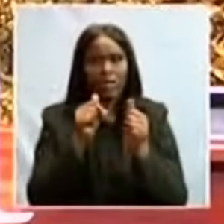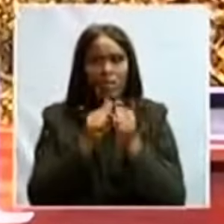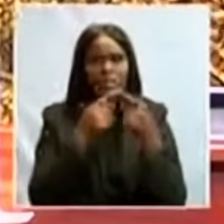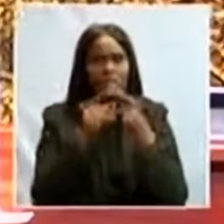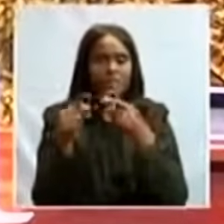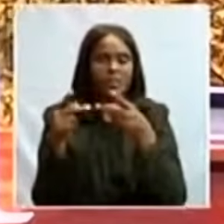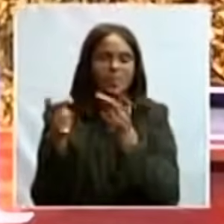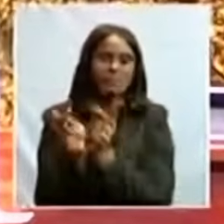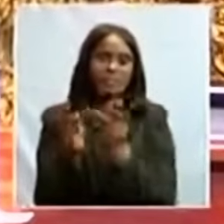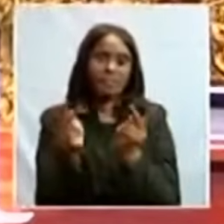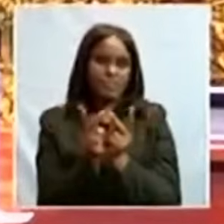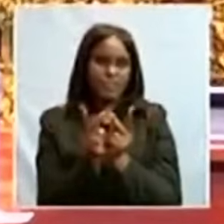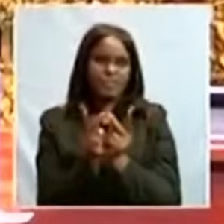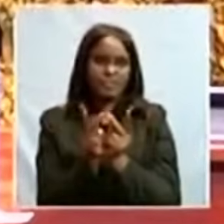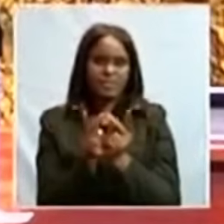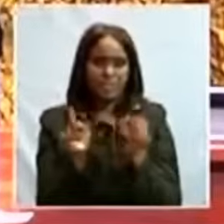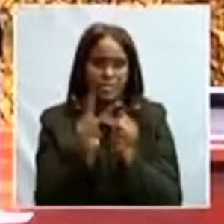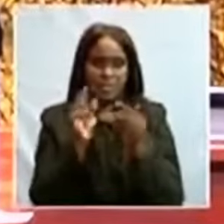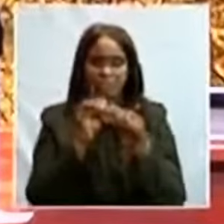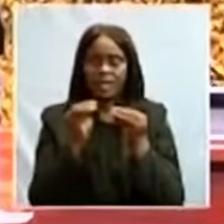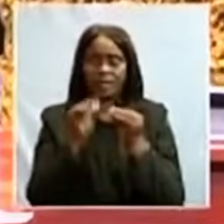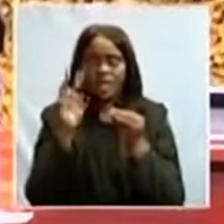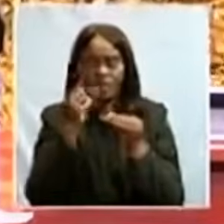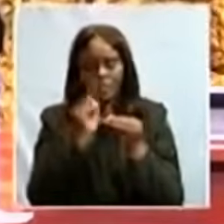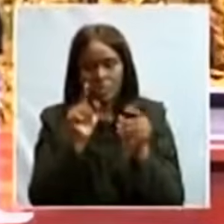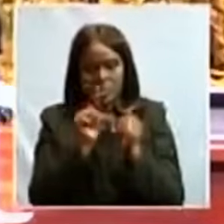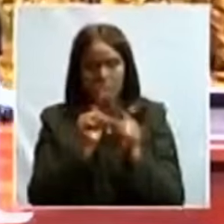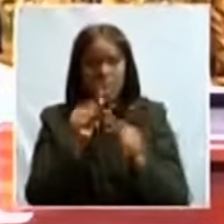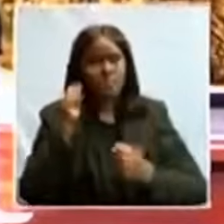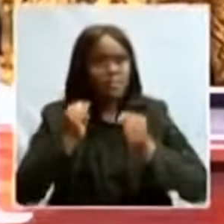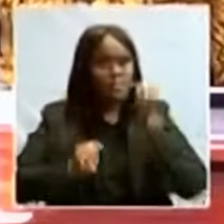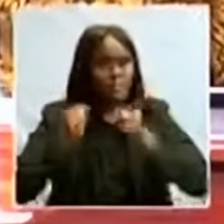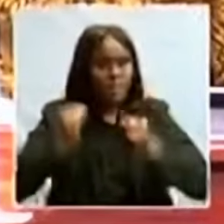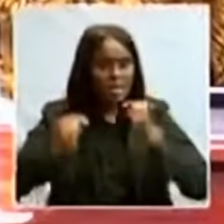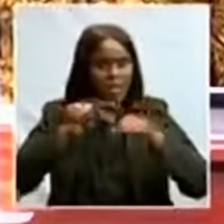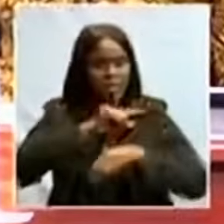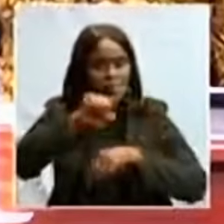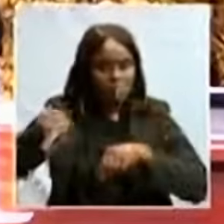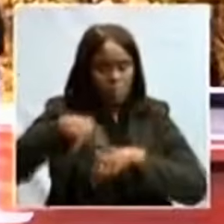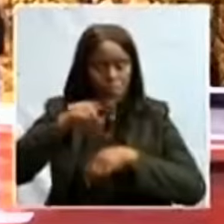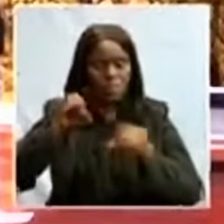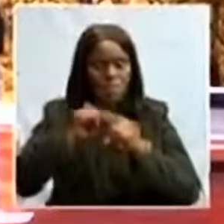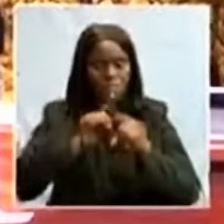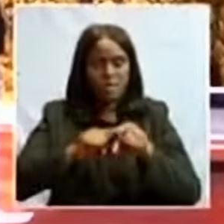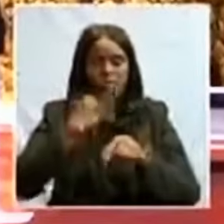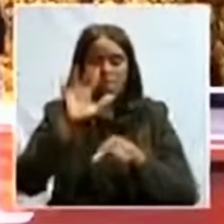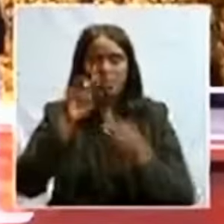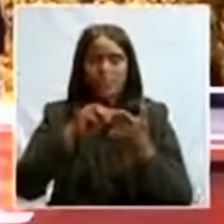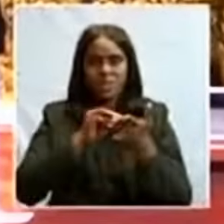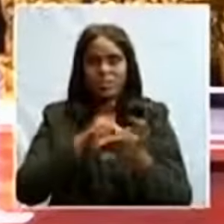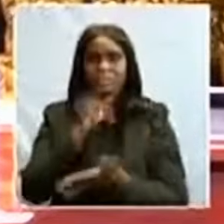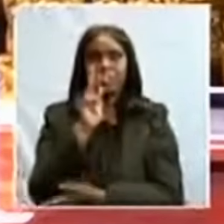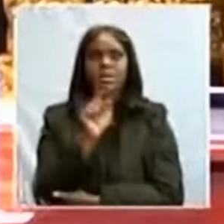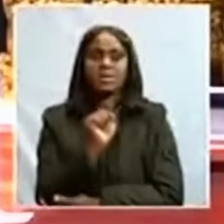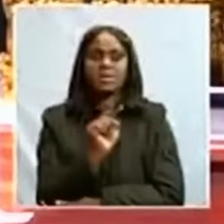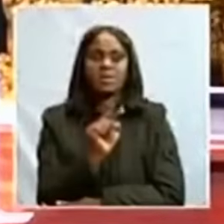terraces. Number two, a running track. A running track is 5 million kwacha.